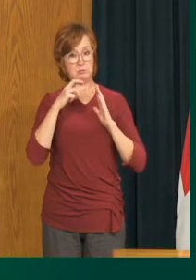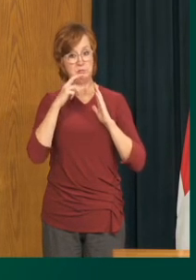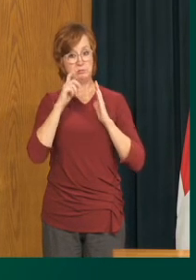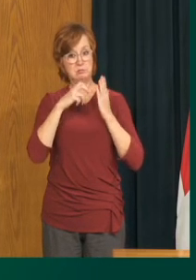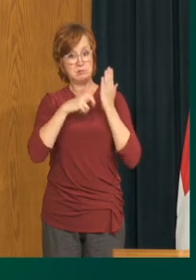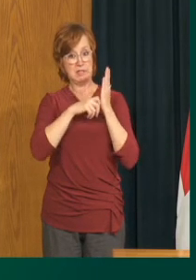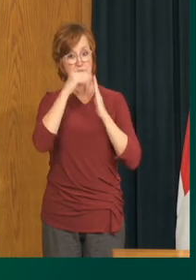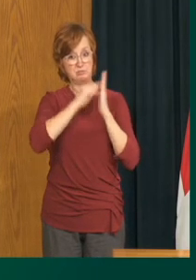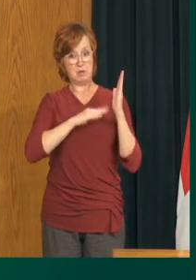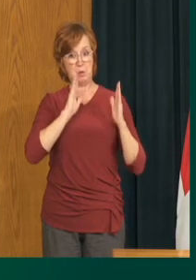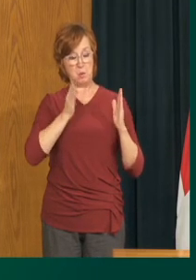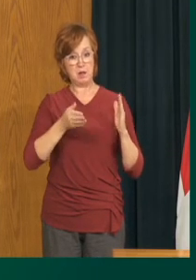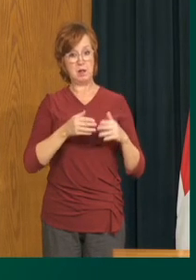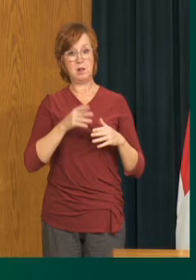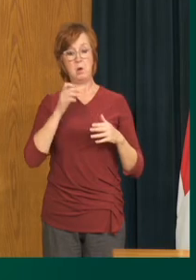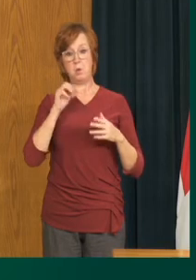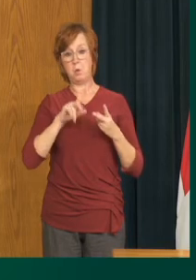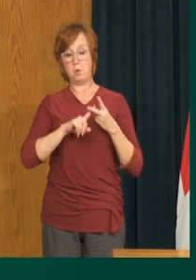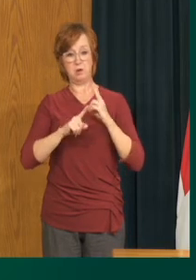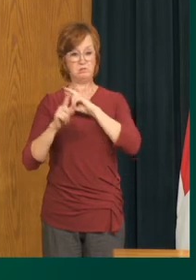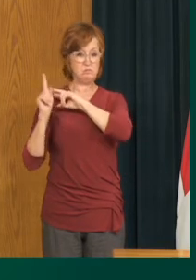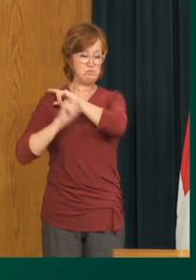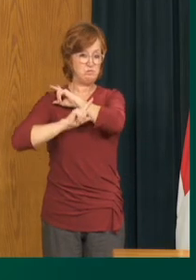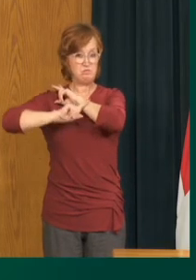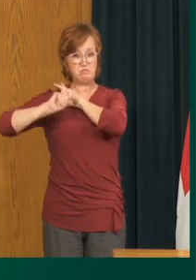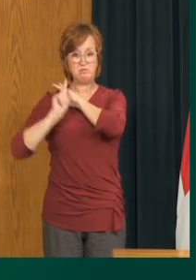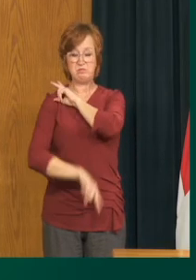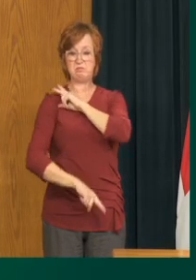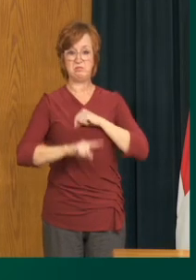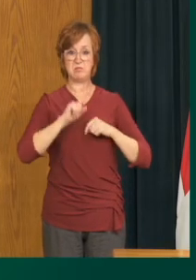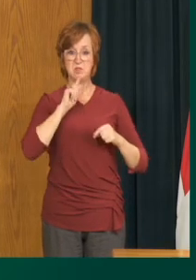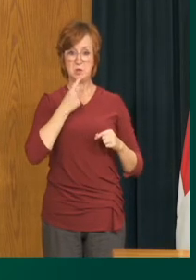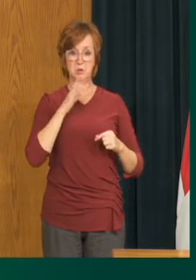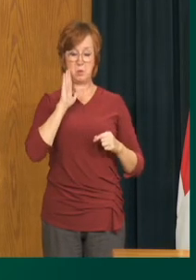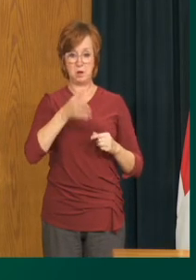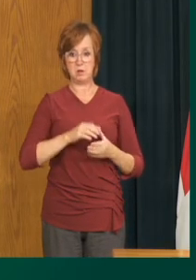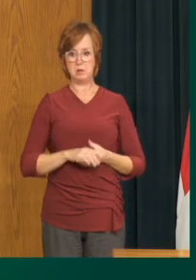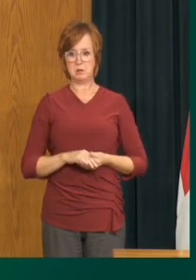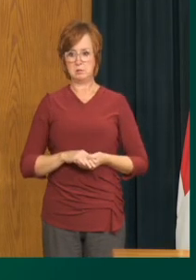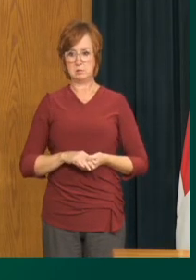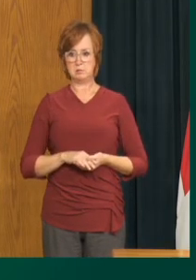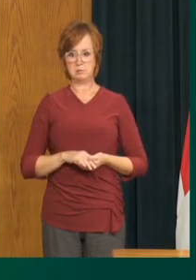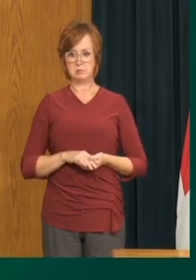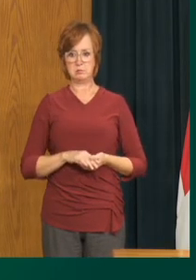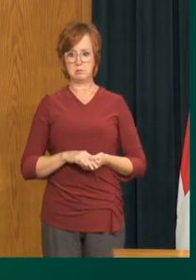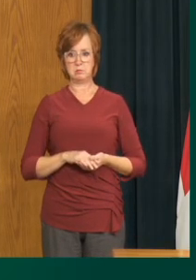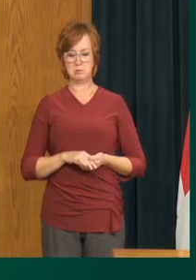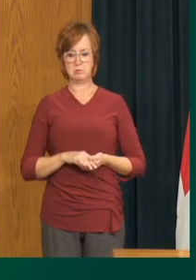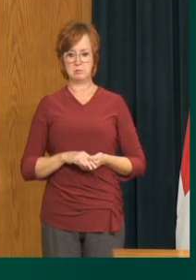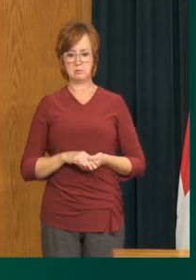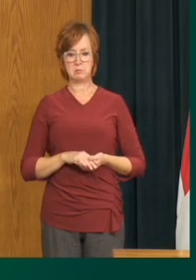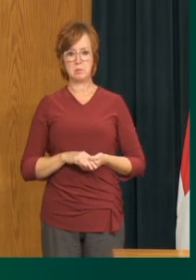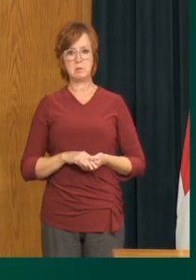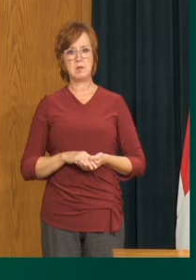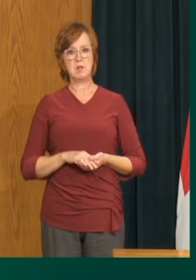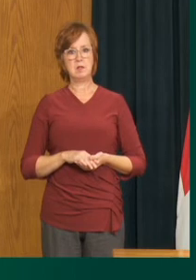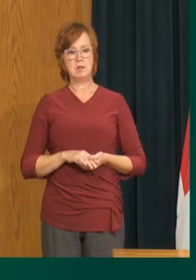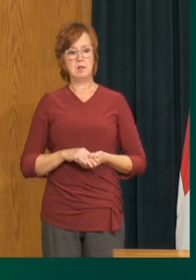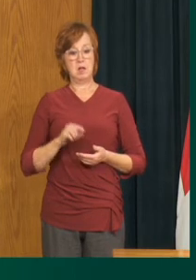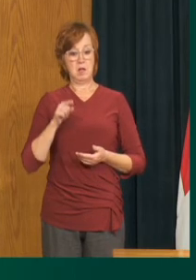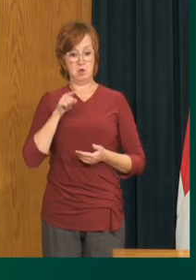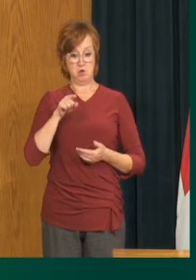or harsher punishments? Like, in some ways, is that period of education over?